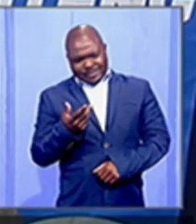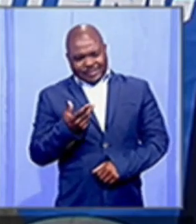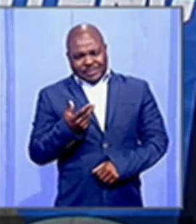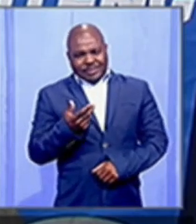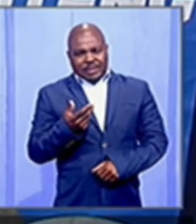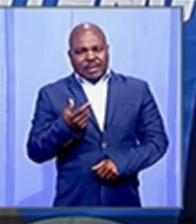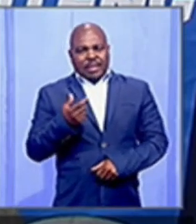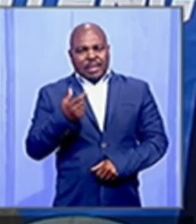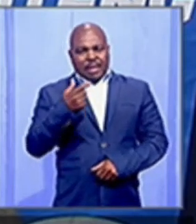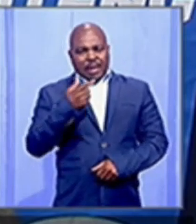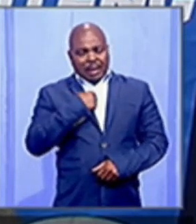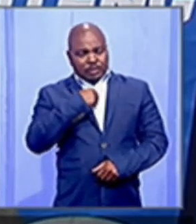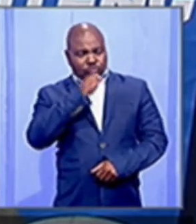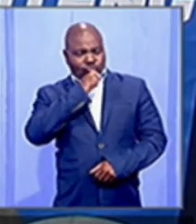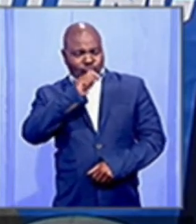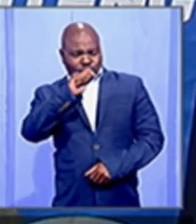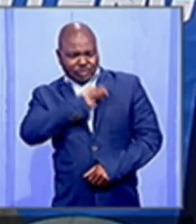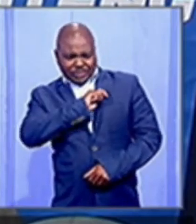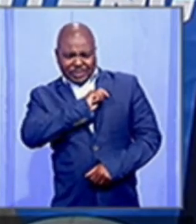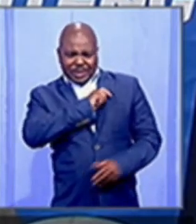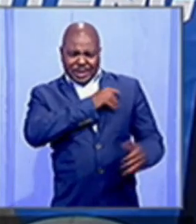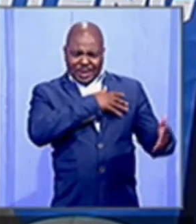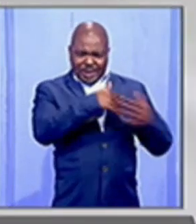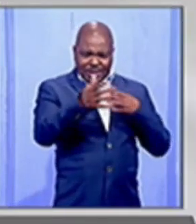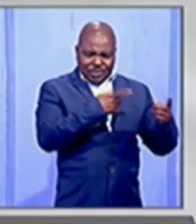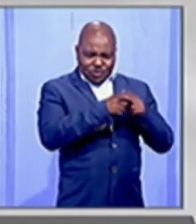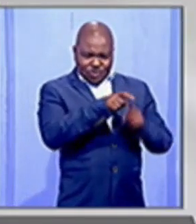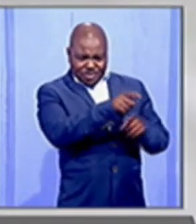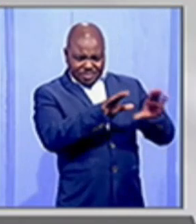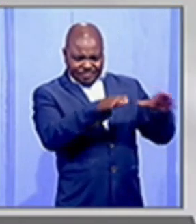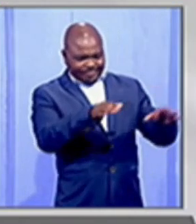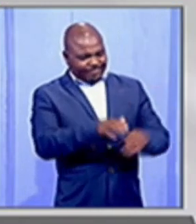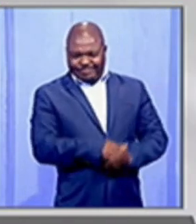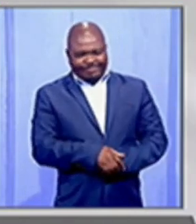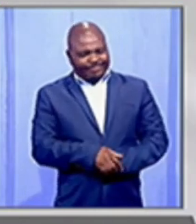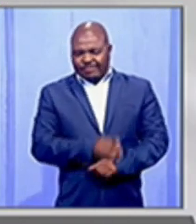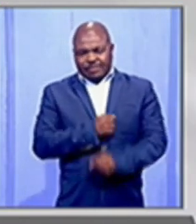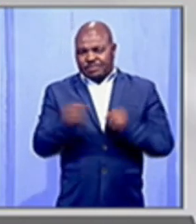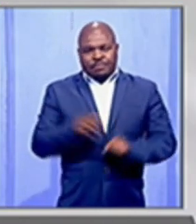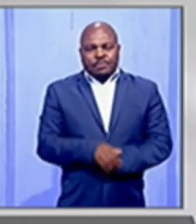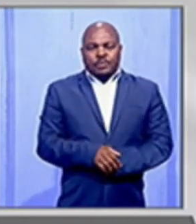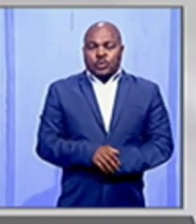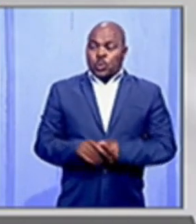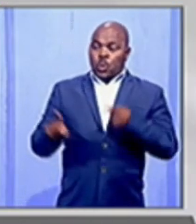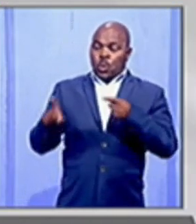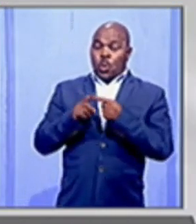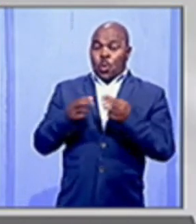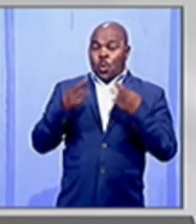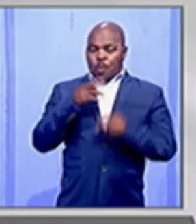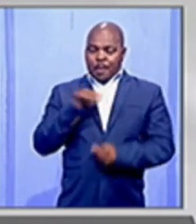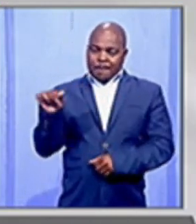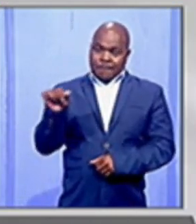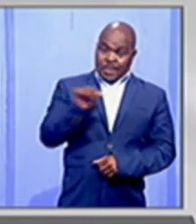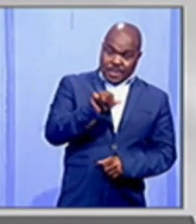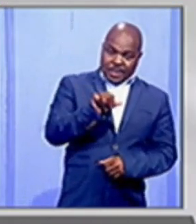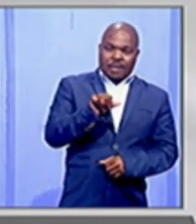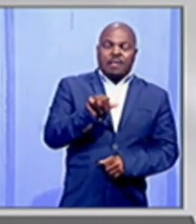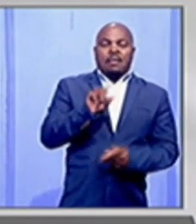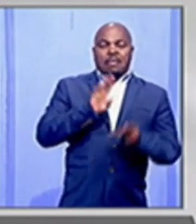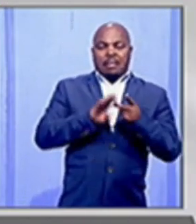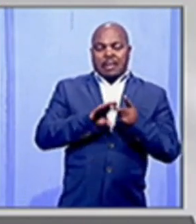to ever trust anything those people say again. Tsholofelo ya gagwe ya go busediwa mo tirong e engwa nokeng ke lekoko